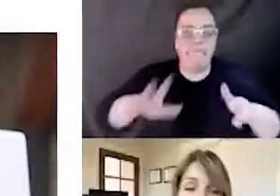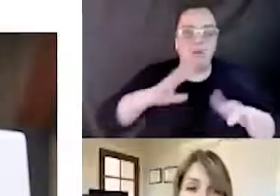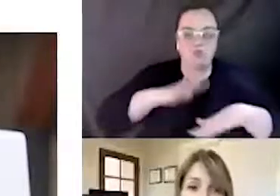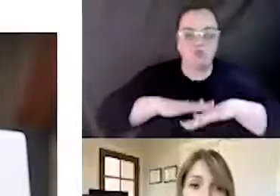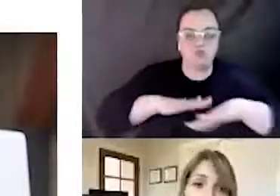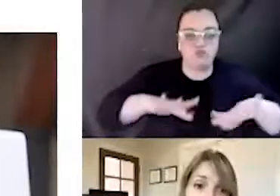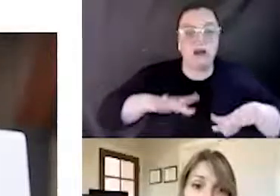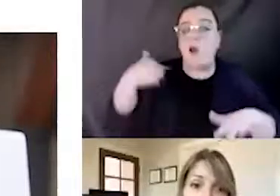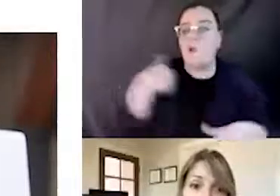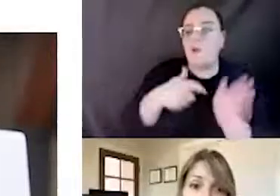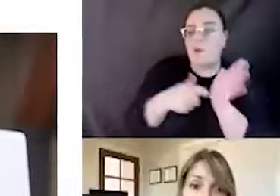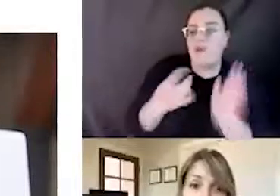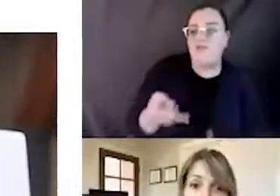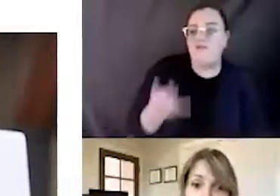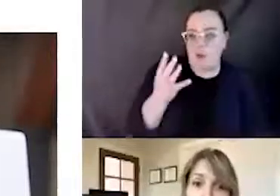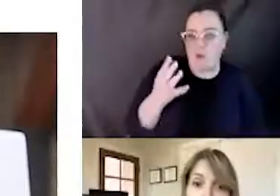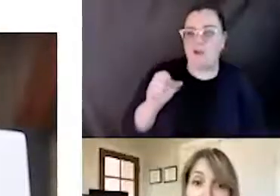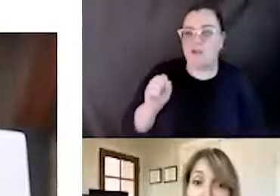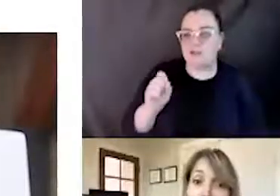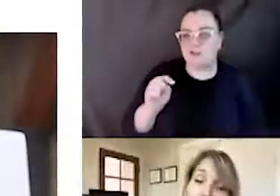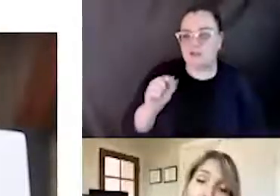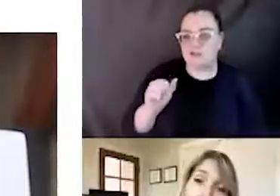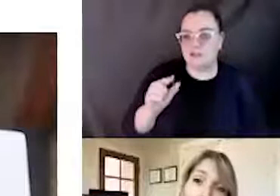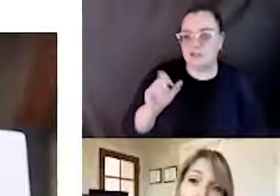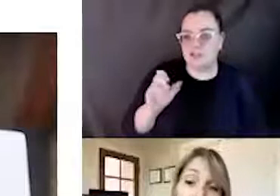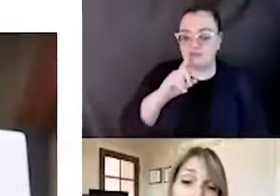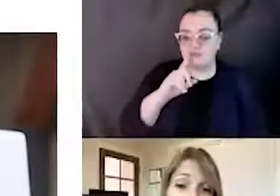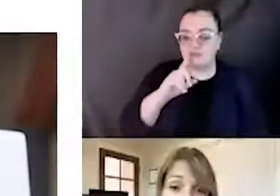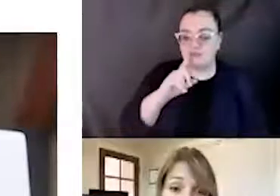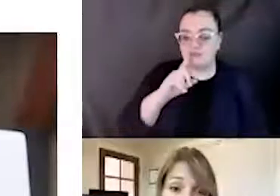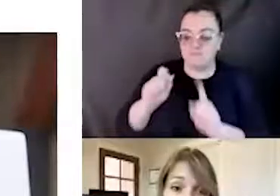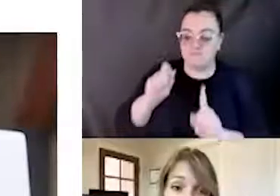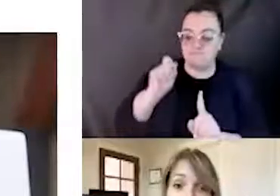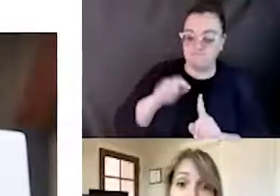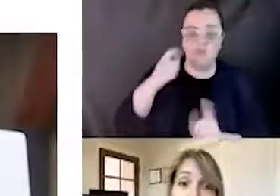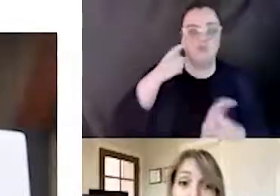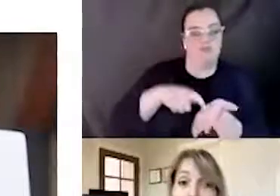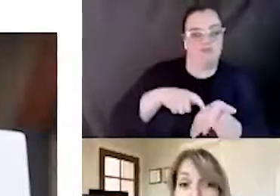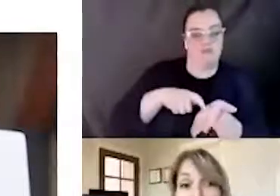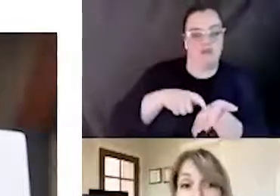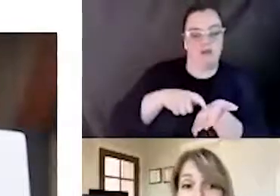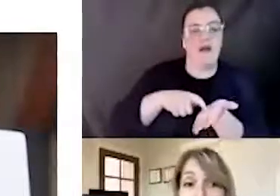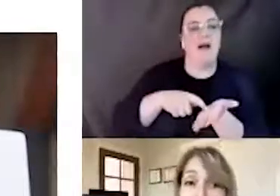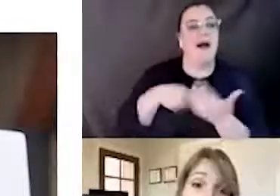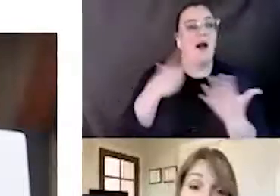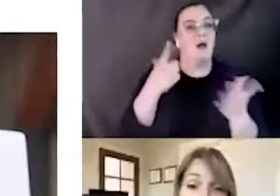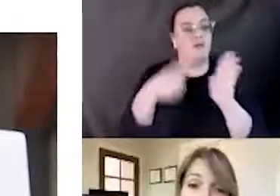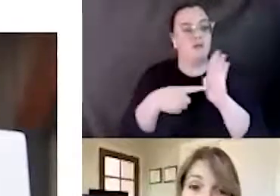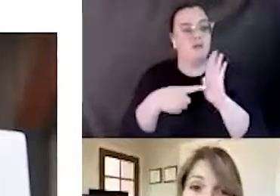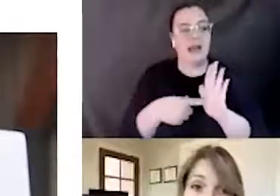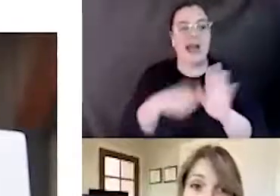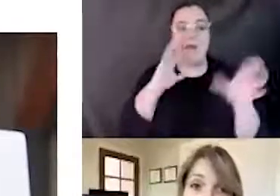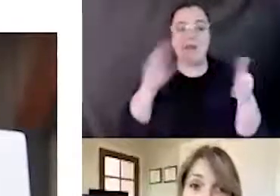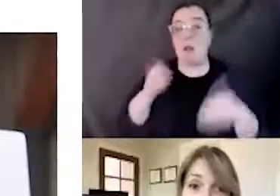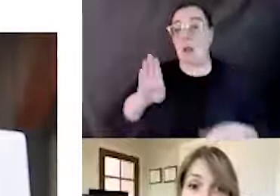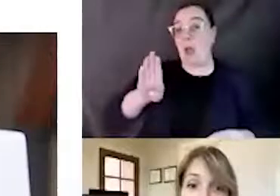trigger in order to detect an event. So in order to give you a sense of what to expect from alerts, I'm going to introduce you to Bob, the dinosaur